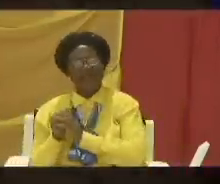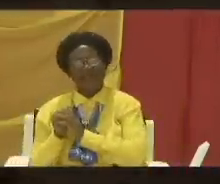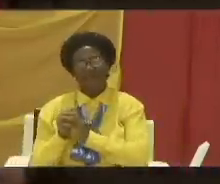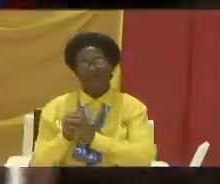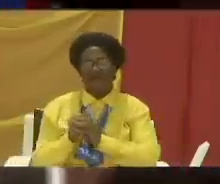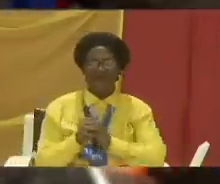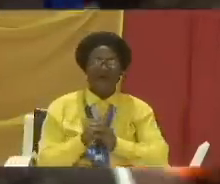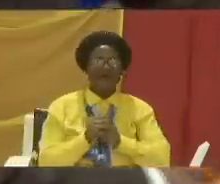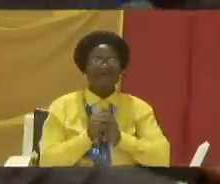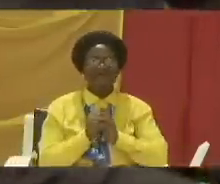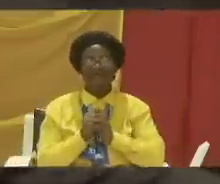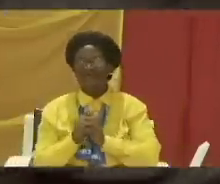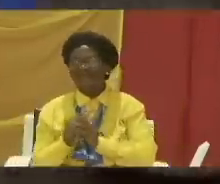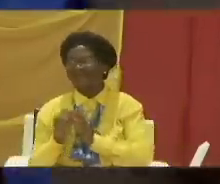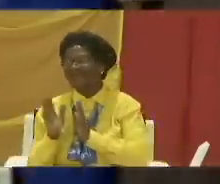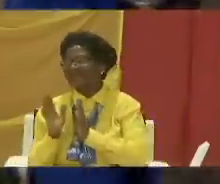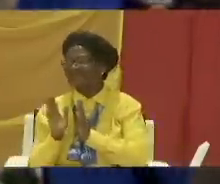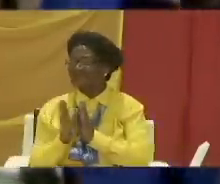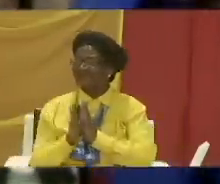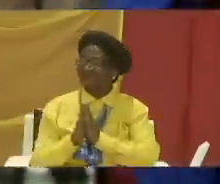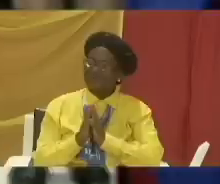Thank you, Lord.